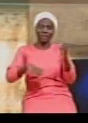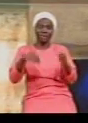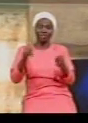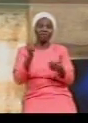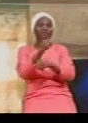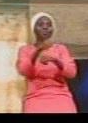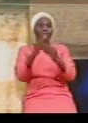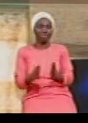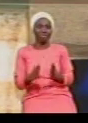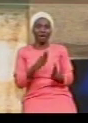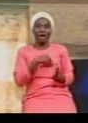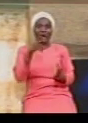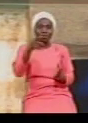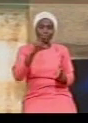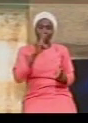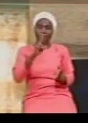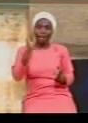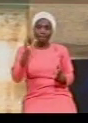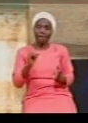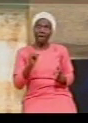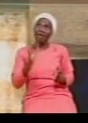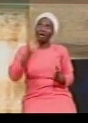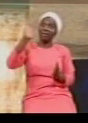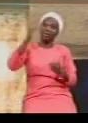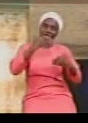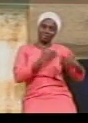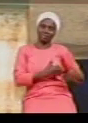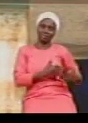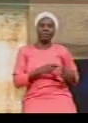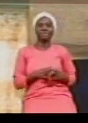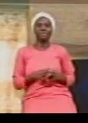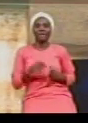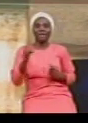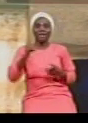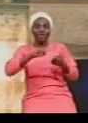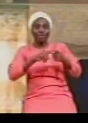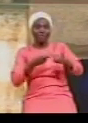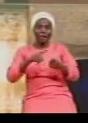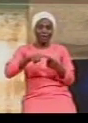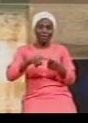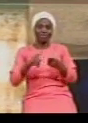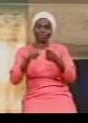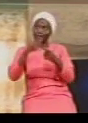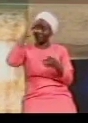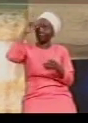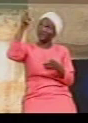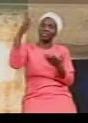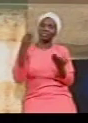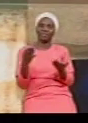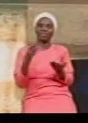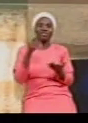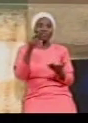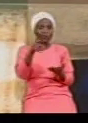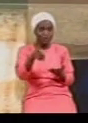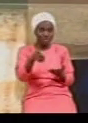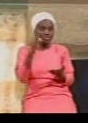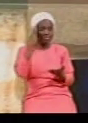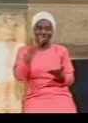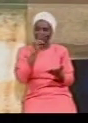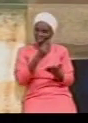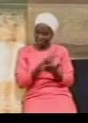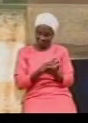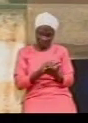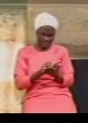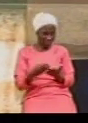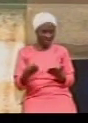And you are by his side, a companion to him. you will not fail.